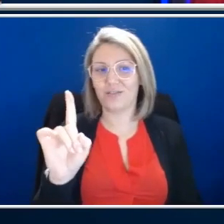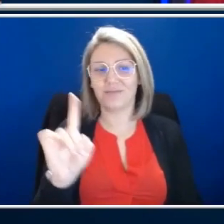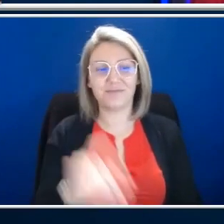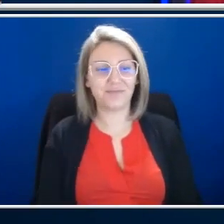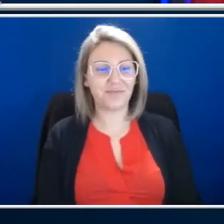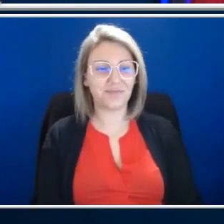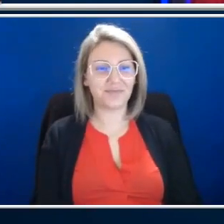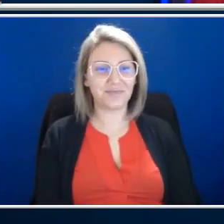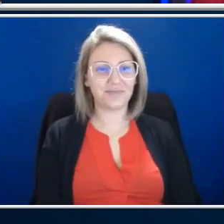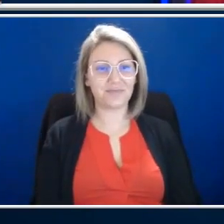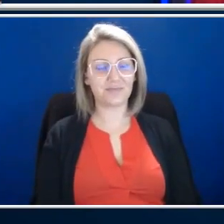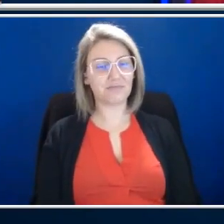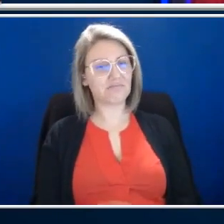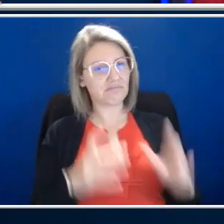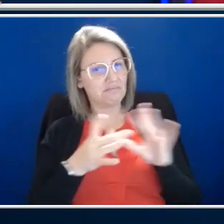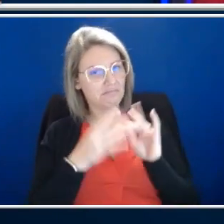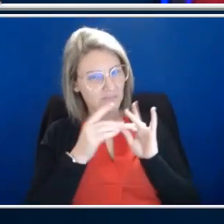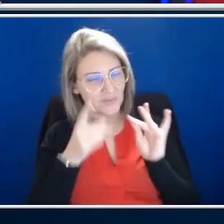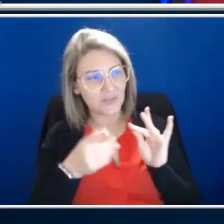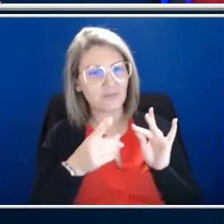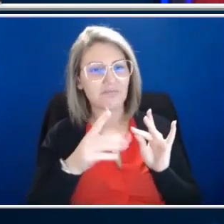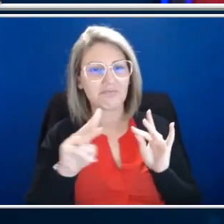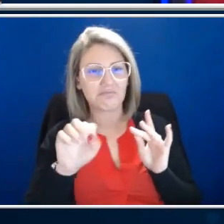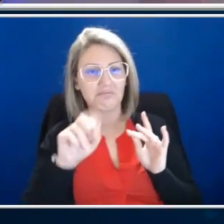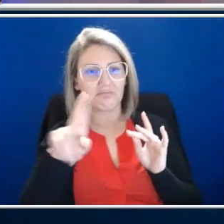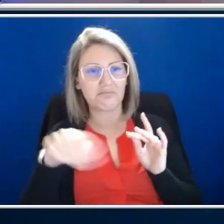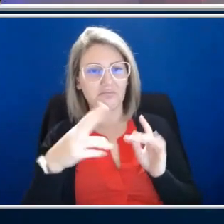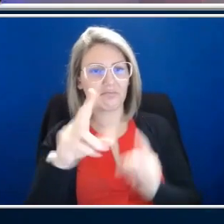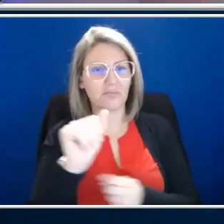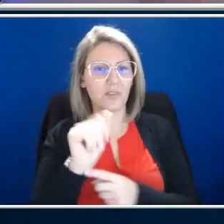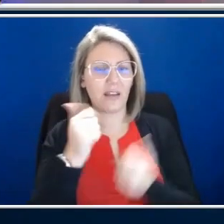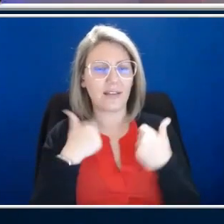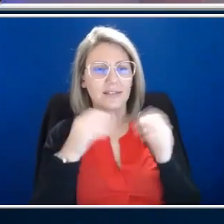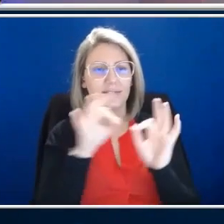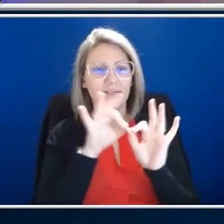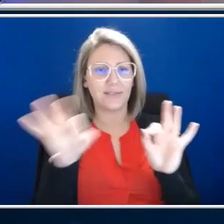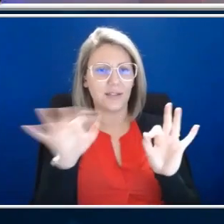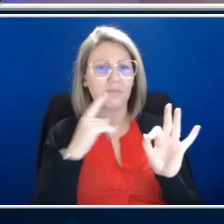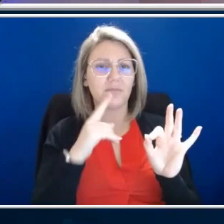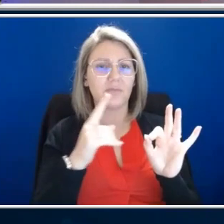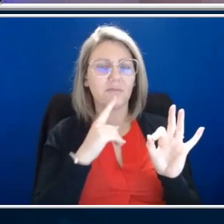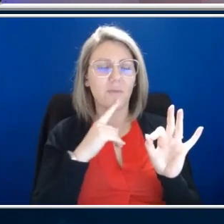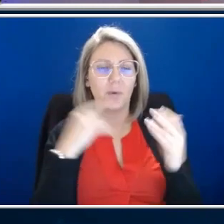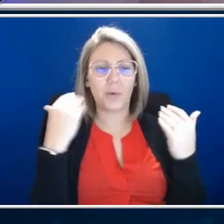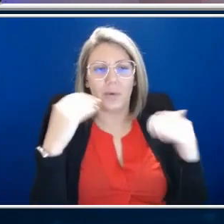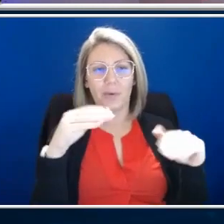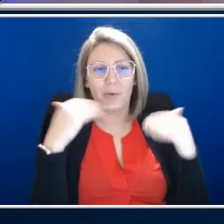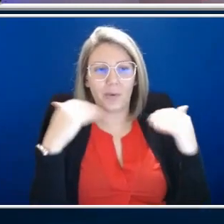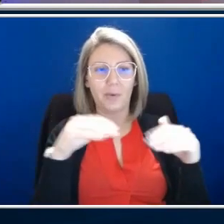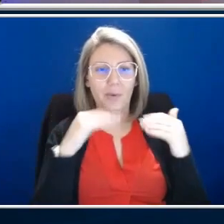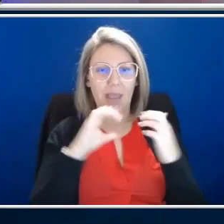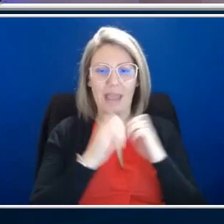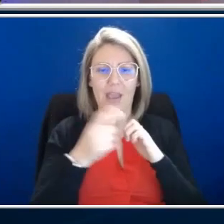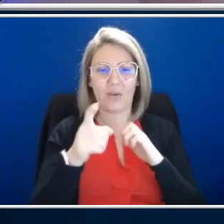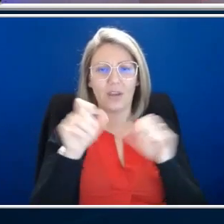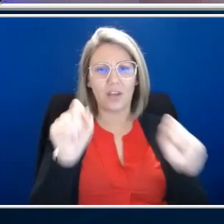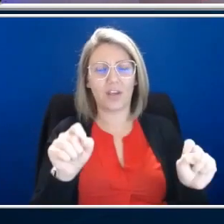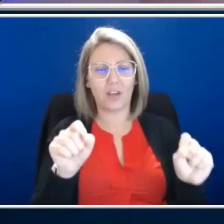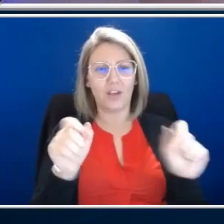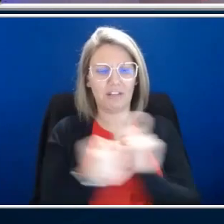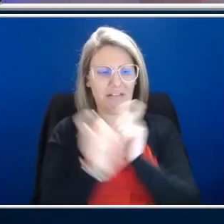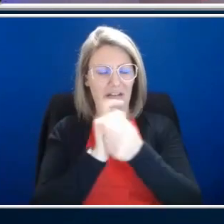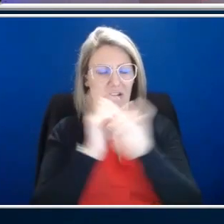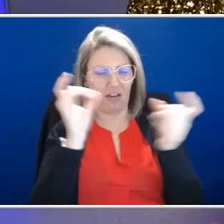Speaking of Dr. Garg, Marcia has just a simple statement about Dr. Garg. She writes, floored by the way Dr. Garg was able to turn this horrible moment in Kyle's